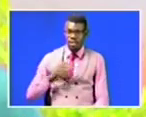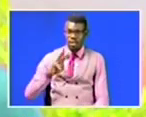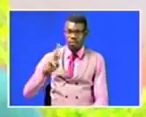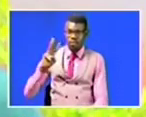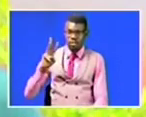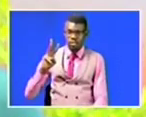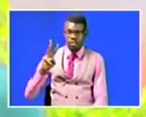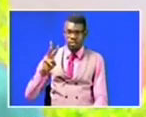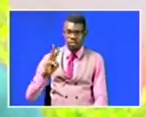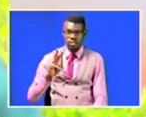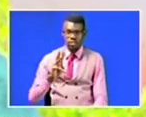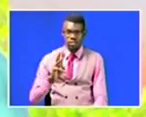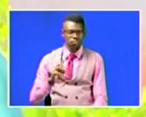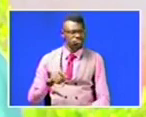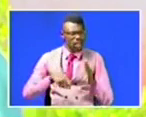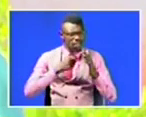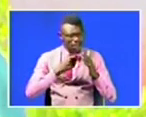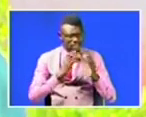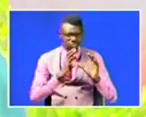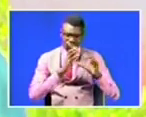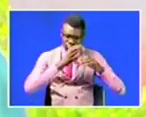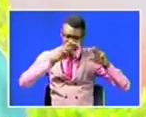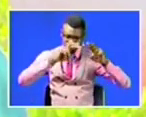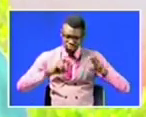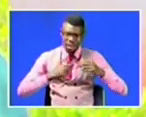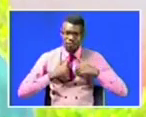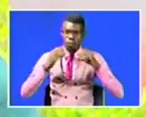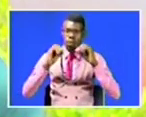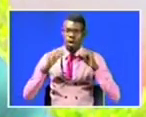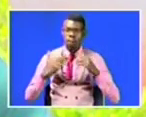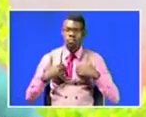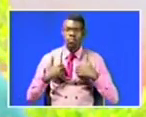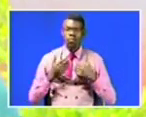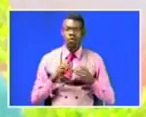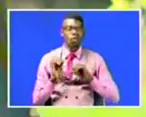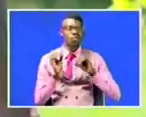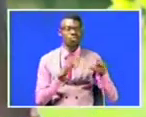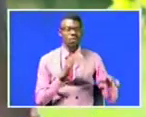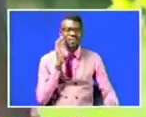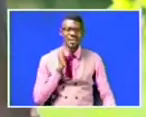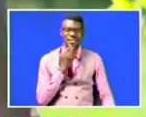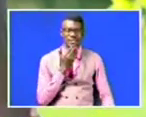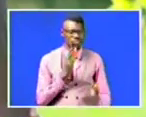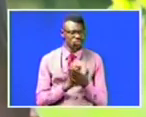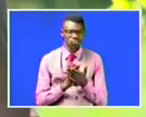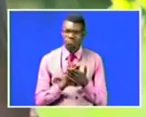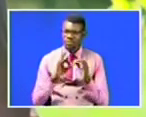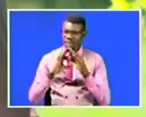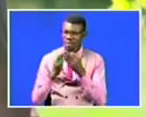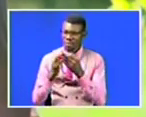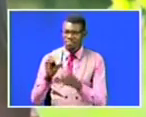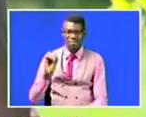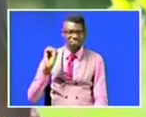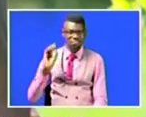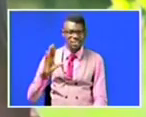a radiotherapy machine. People are being sent to Kenyatta. Again, those are expenses for some families. Our